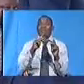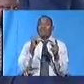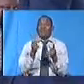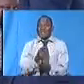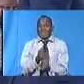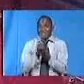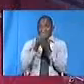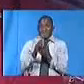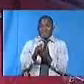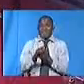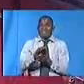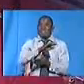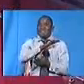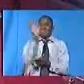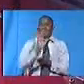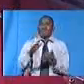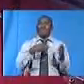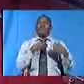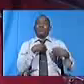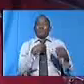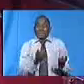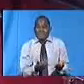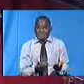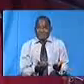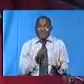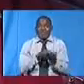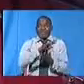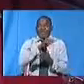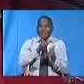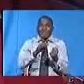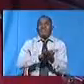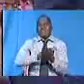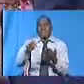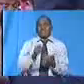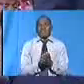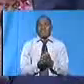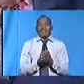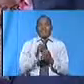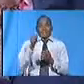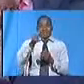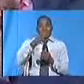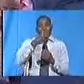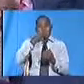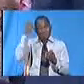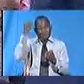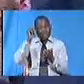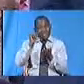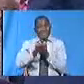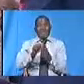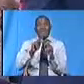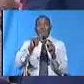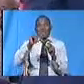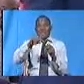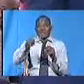And they would like your lordships to ignore the fact that the agents, as if they were not